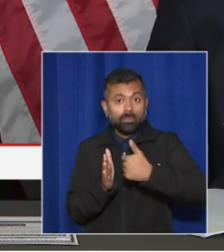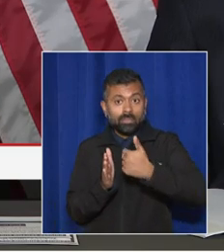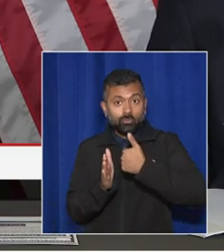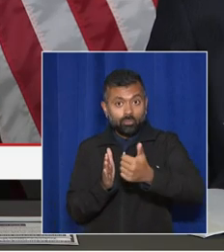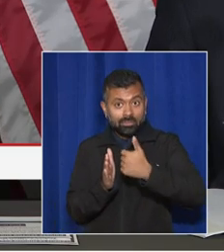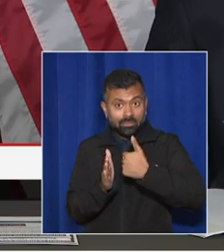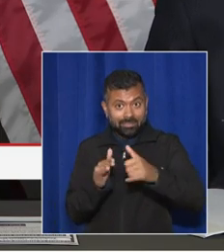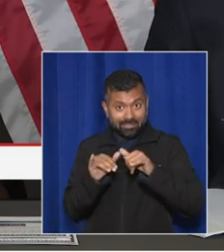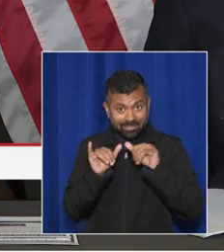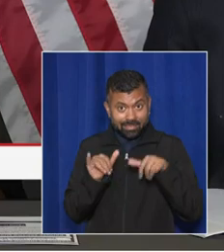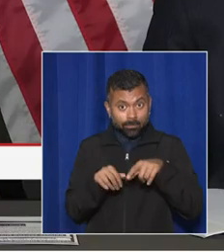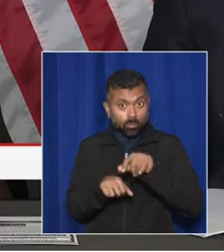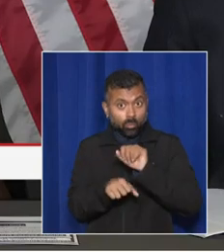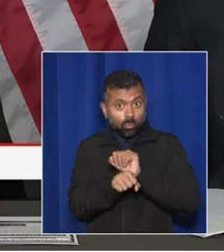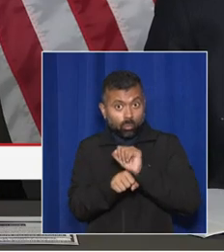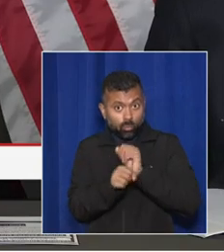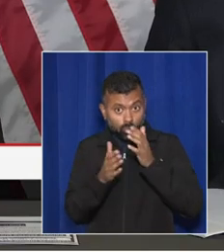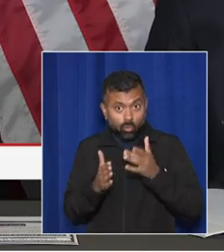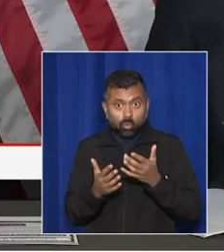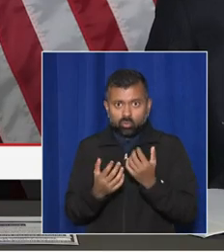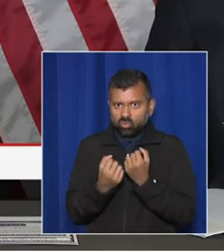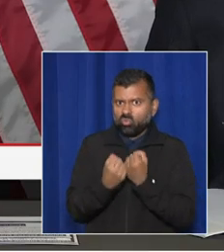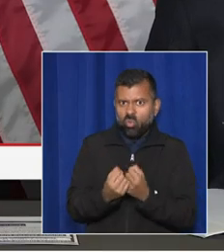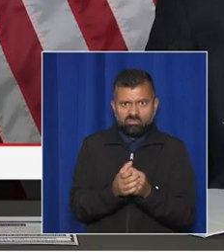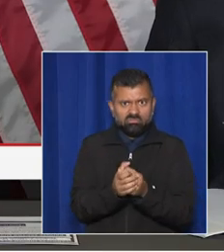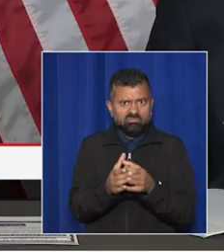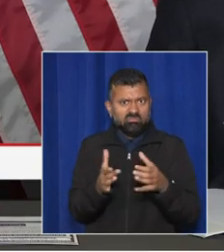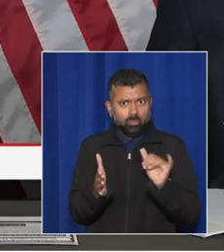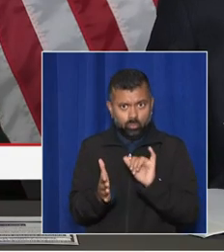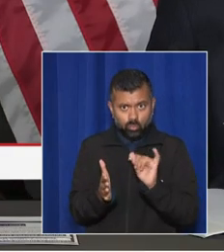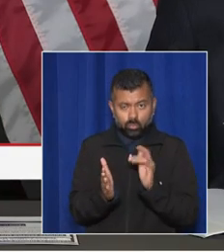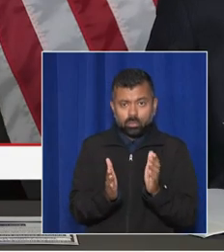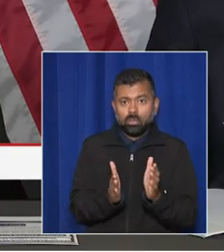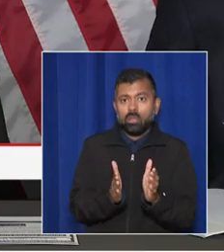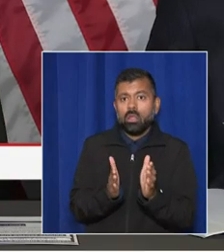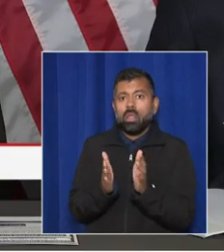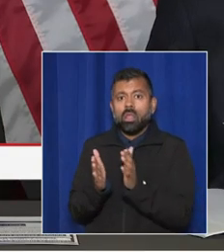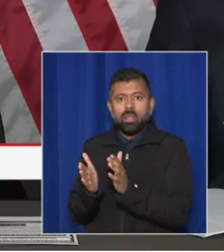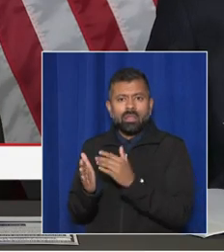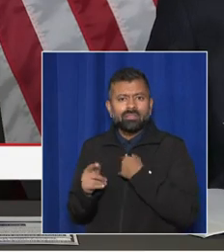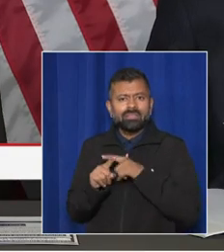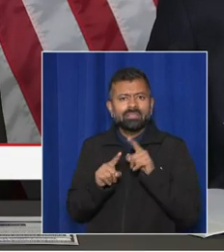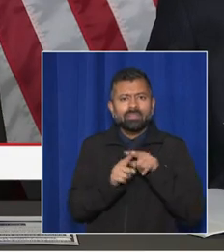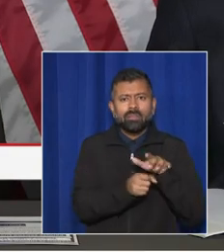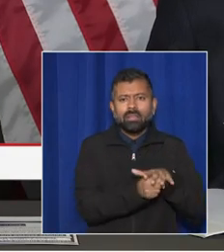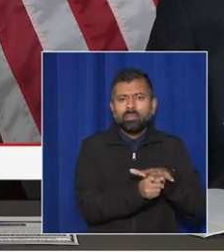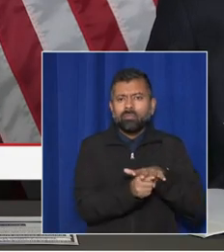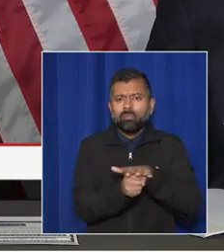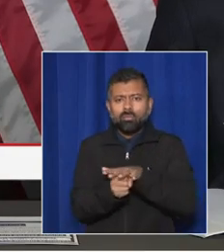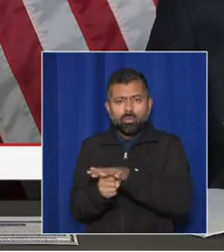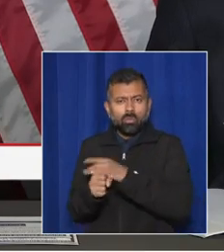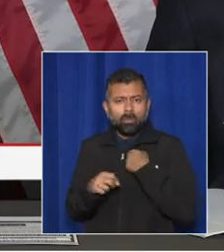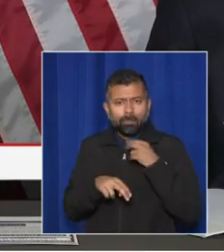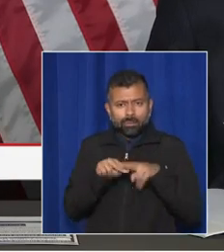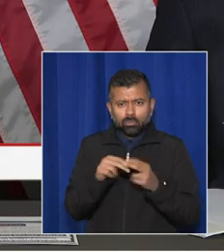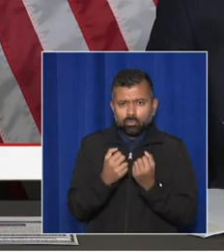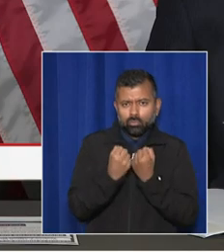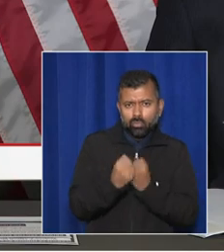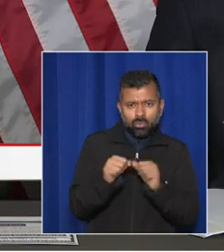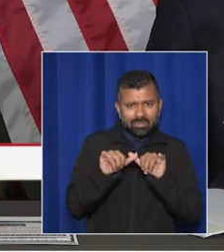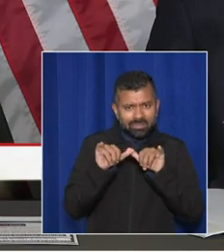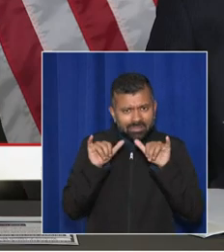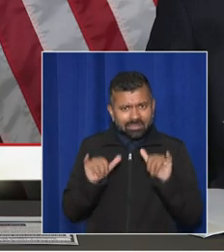them. So we as a region have really built the necessary infrastructure that's not easily